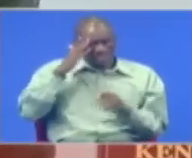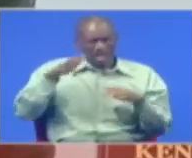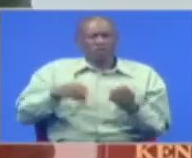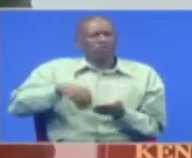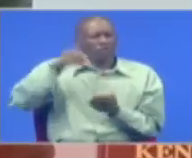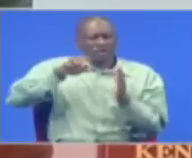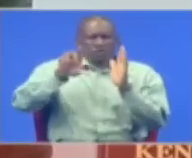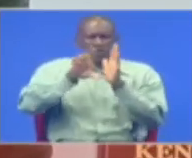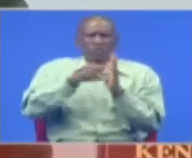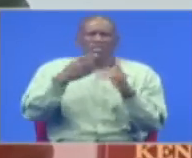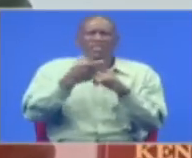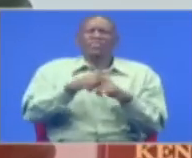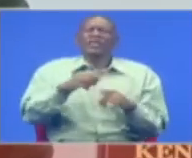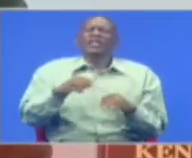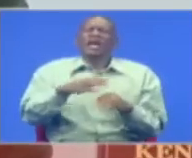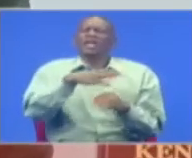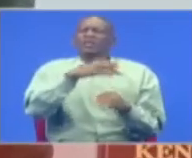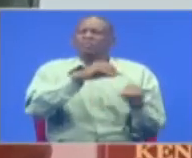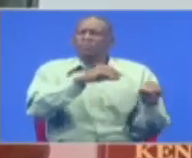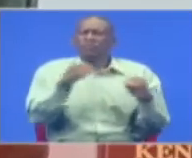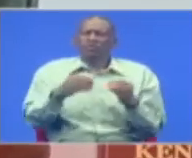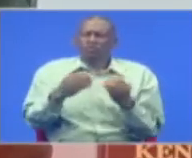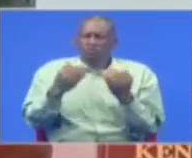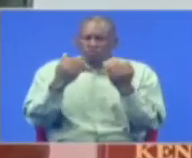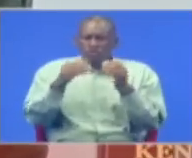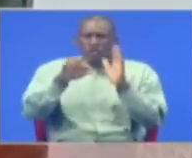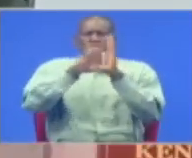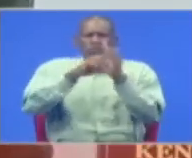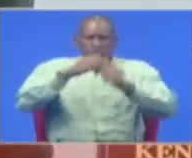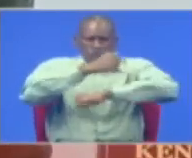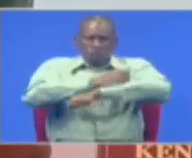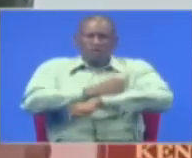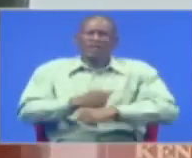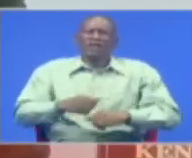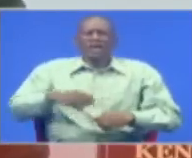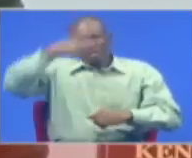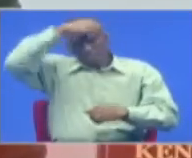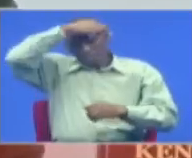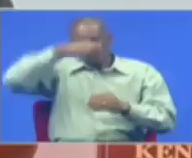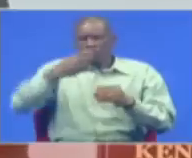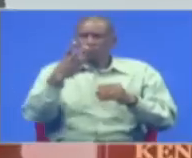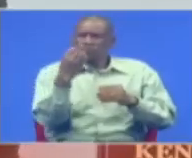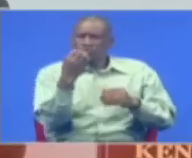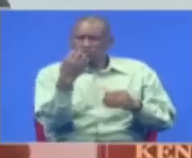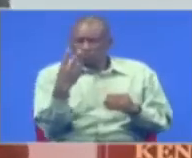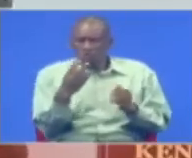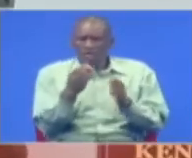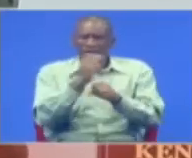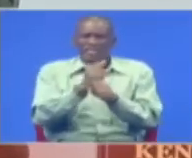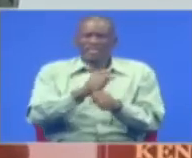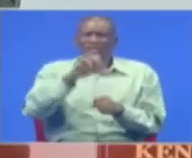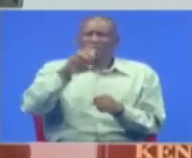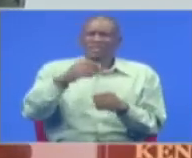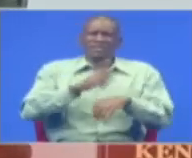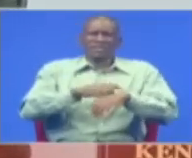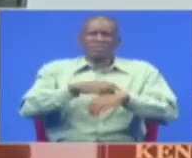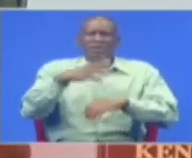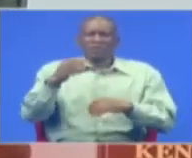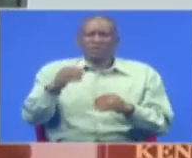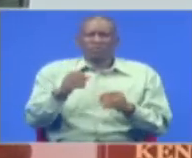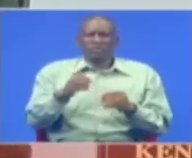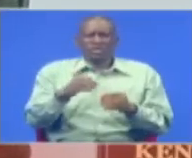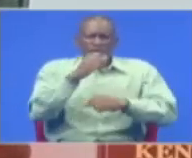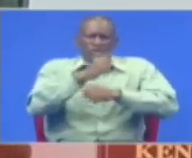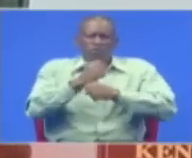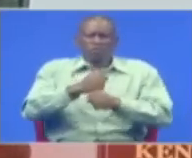So then I went to law school, graduated with a bachelor's degree in 2002, master's. When I went to the bachelor's,